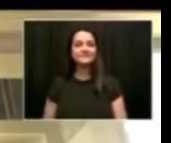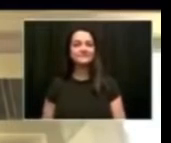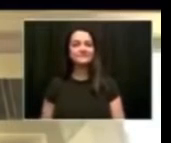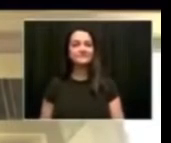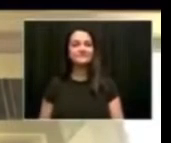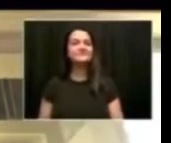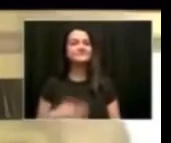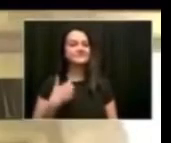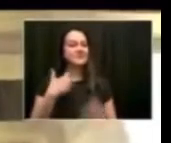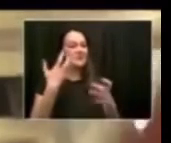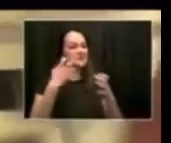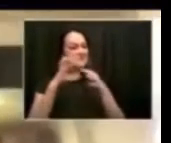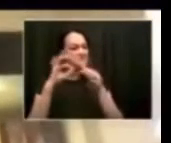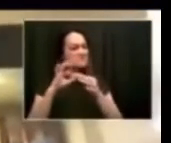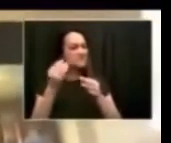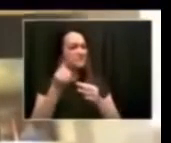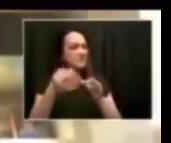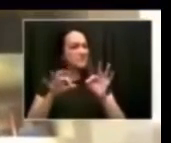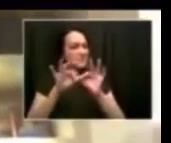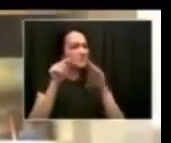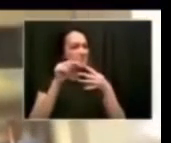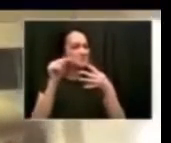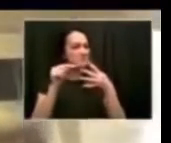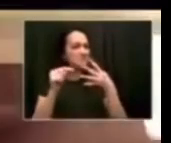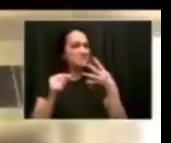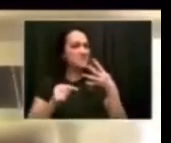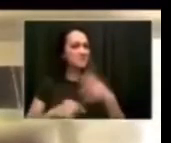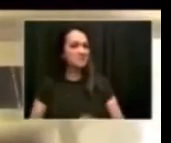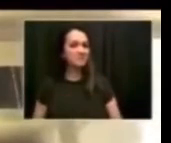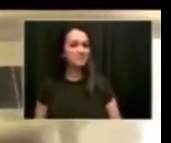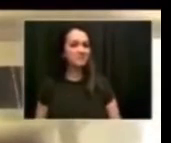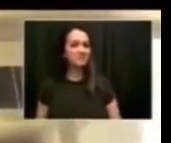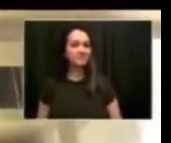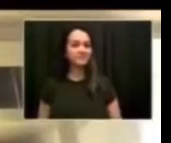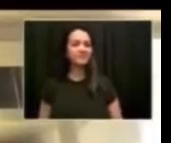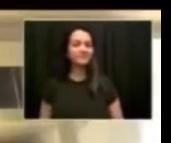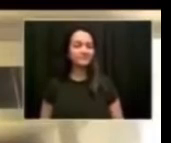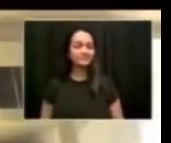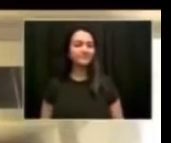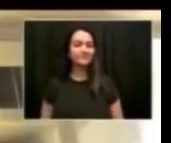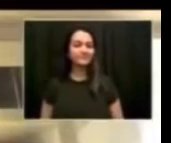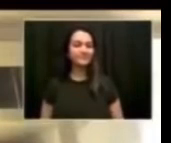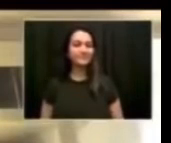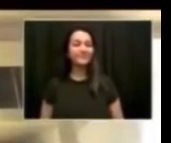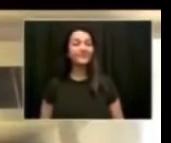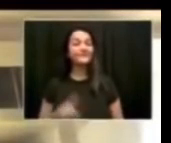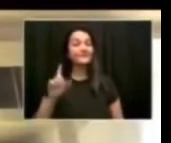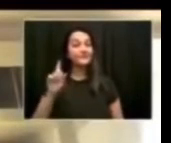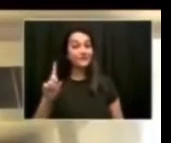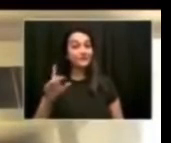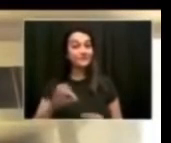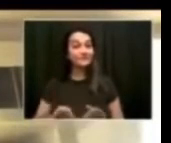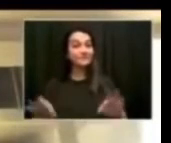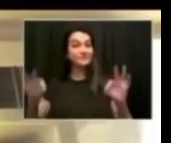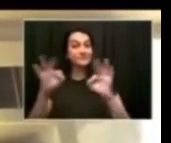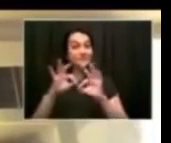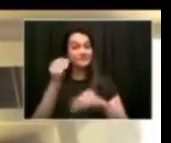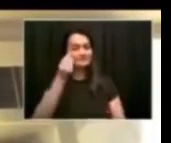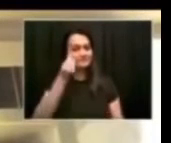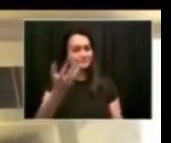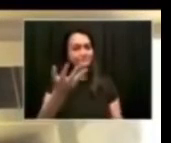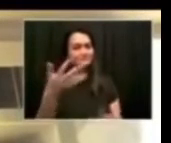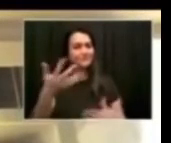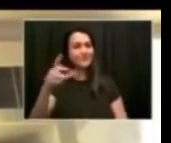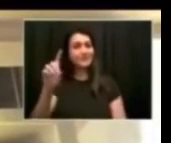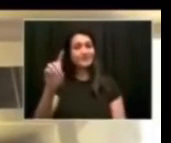the Delta vaccine, All right, everybody, you just heard it right here live on Live Now from Fox. New York City Mayor Bill de